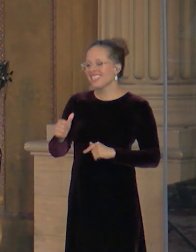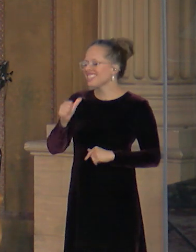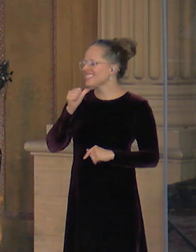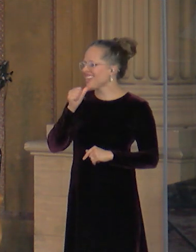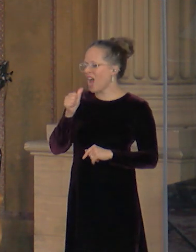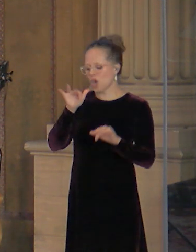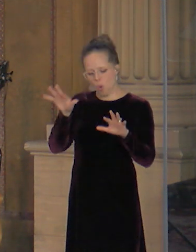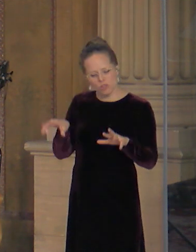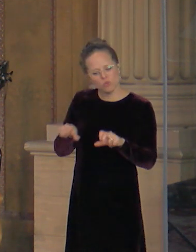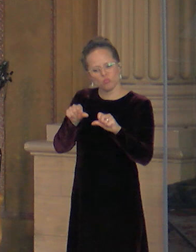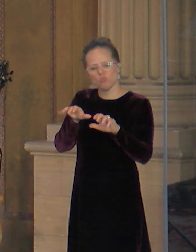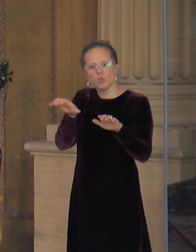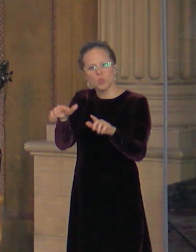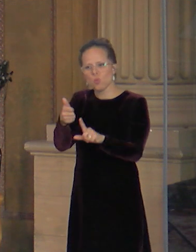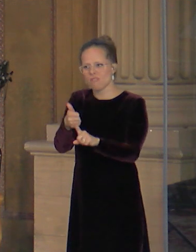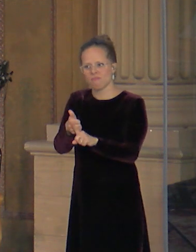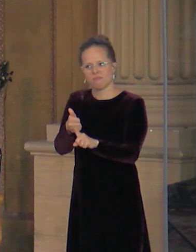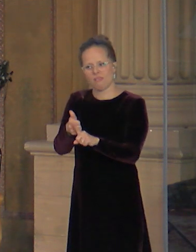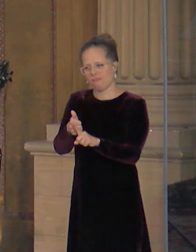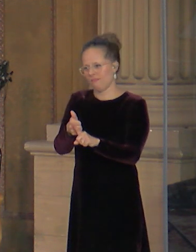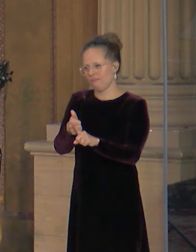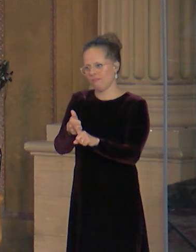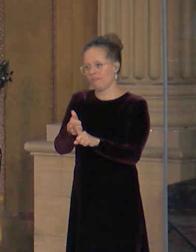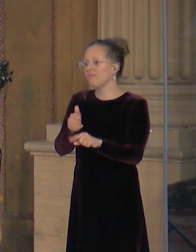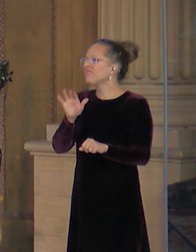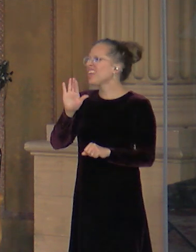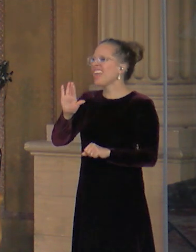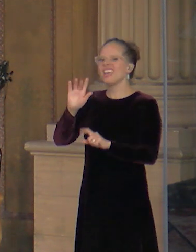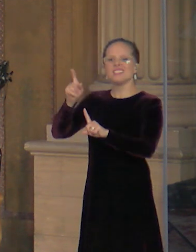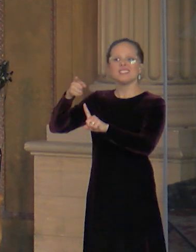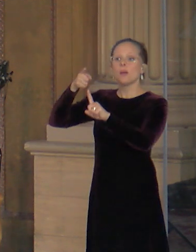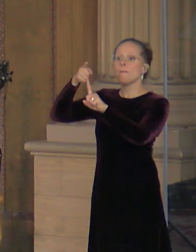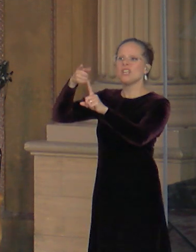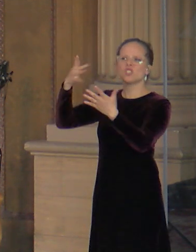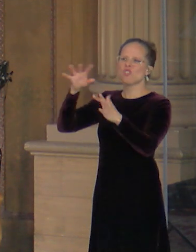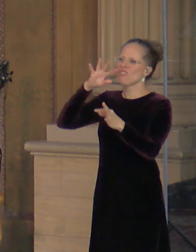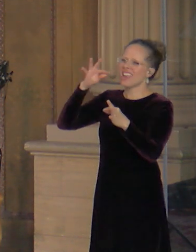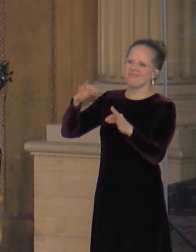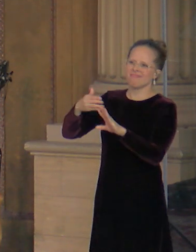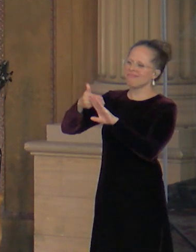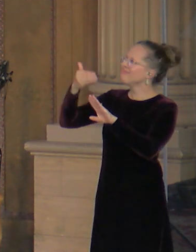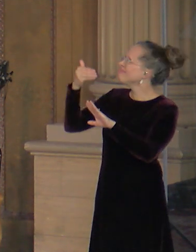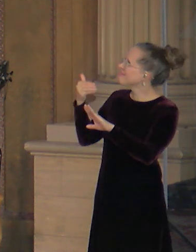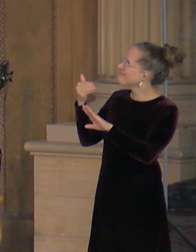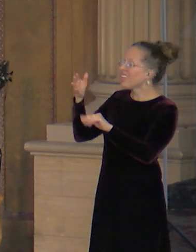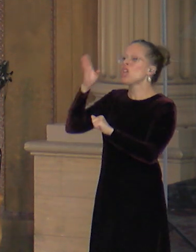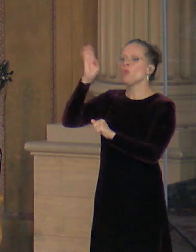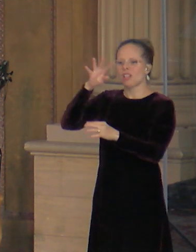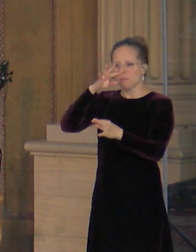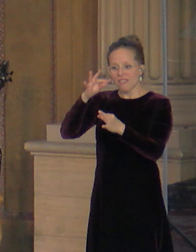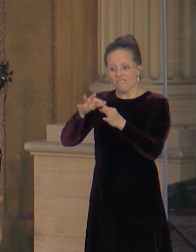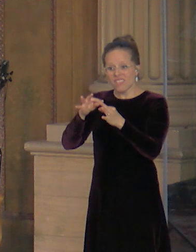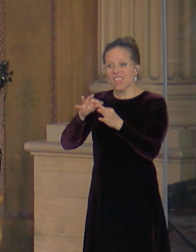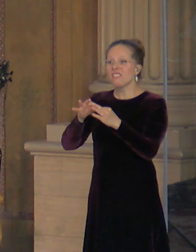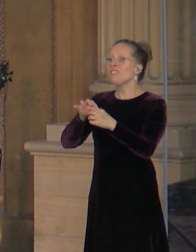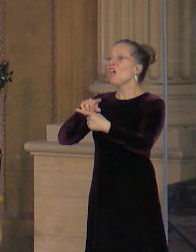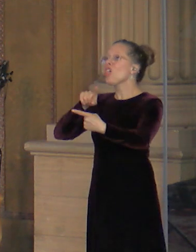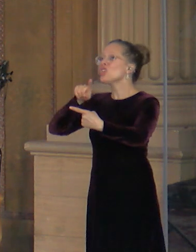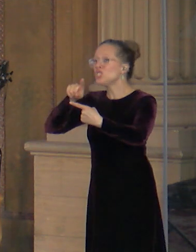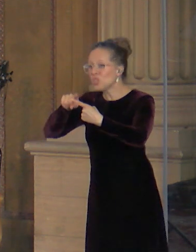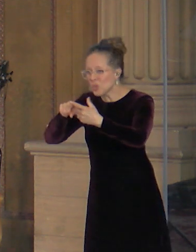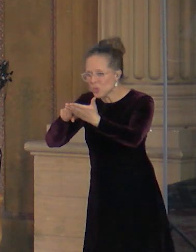his mission has been determined ahead of time he is going to be faithful to the point of death even the death on the cross